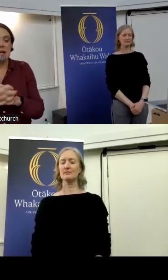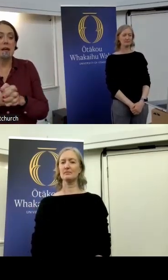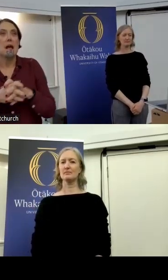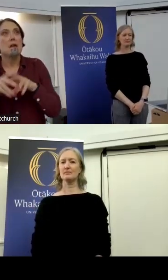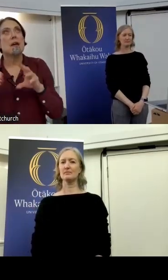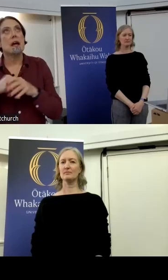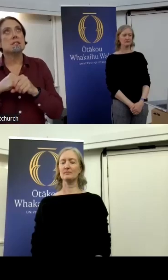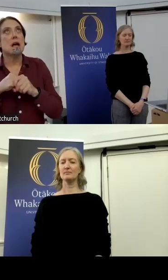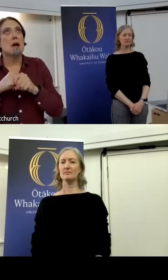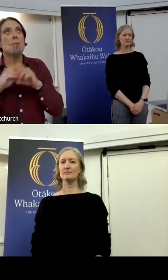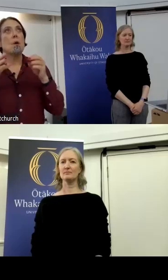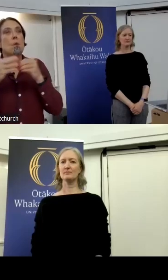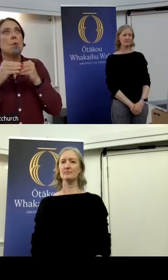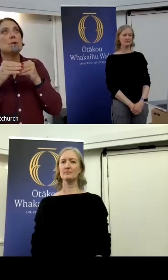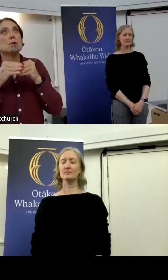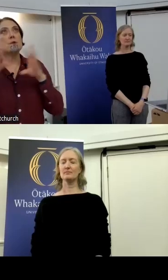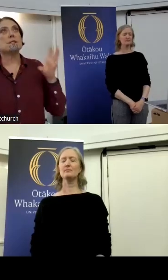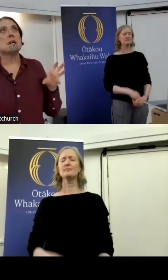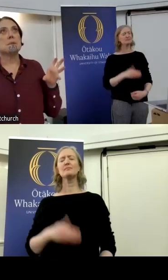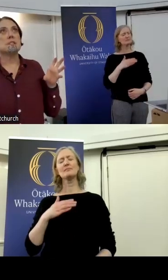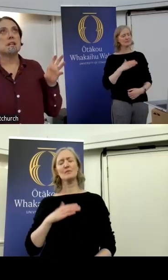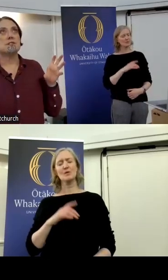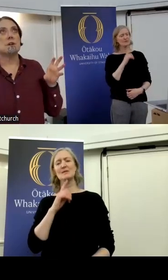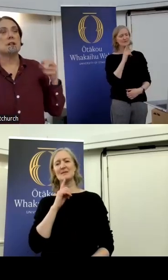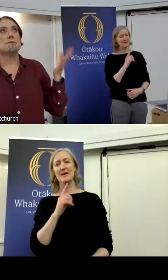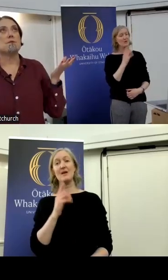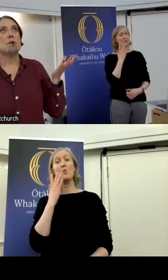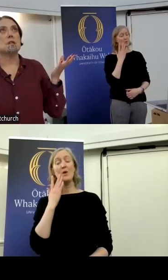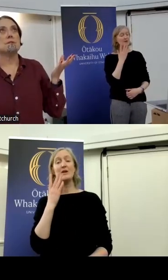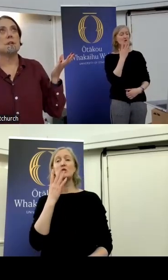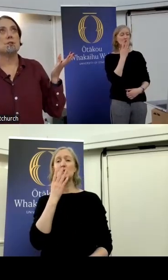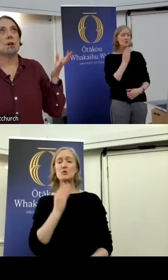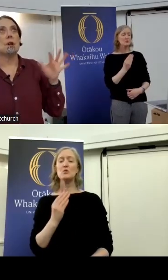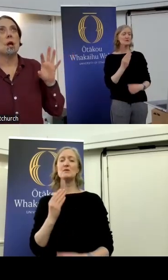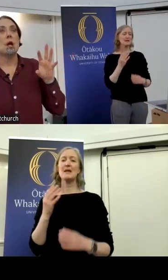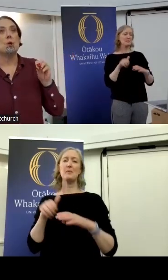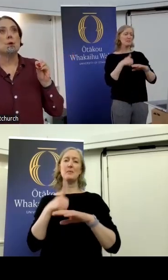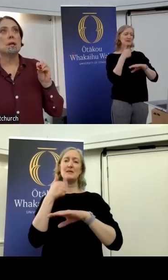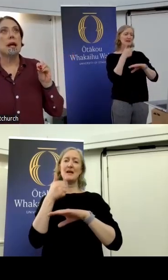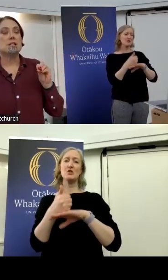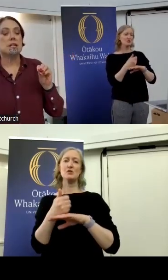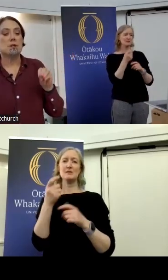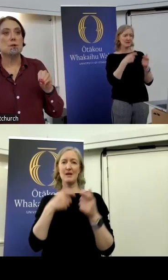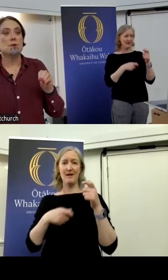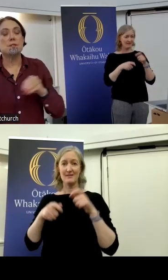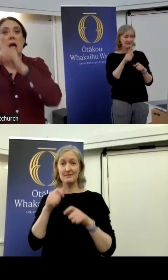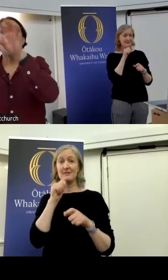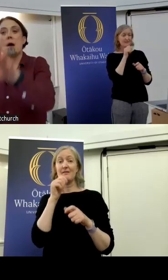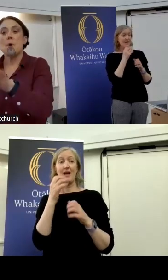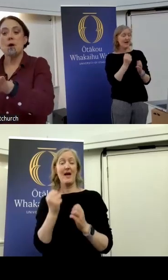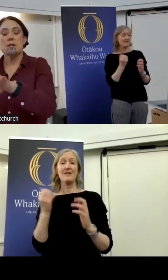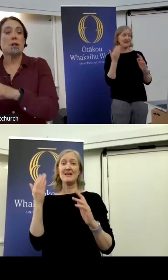comment here that when you're using implementation science, if you've got an intervention, you can actually